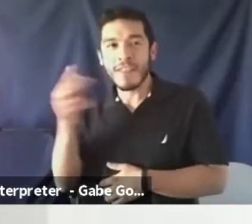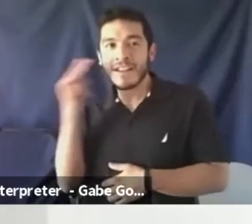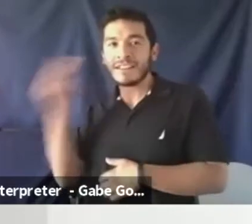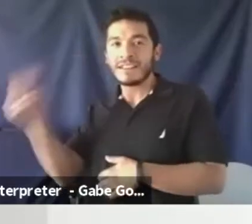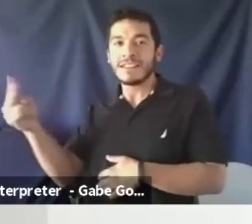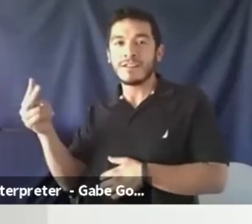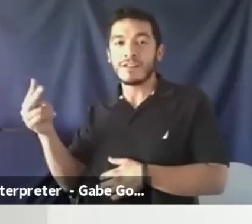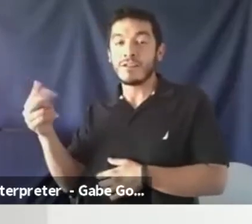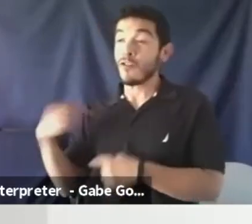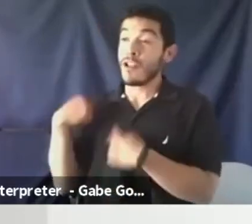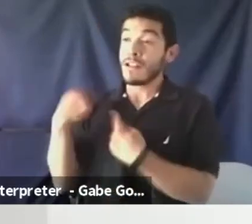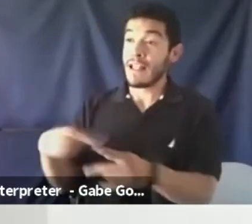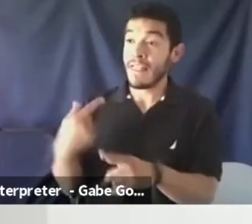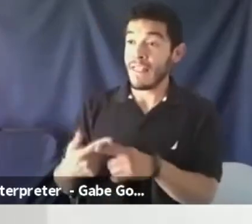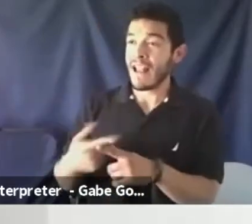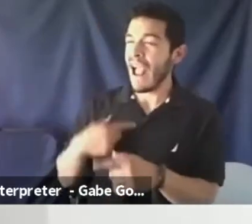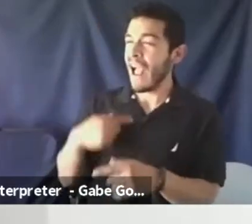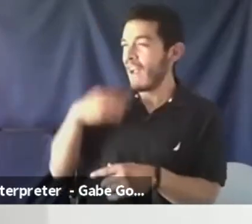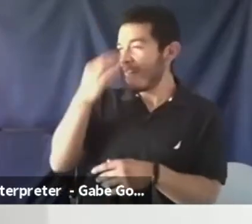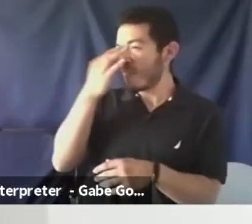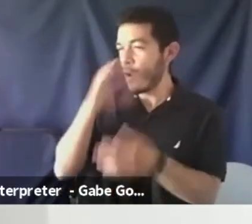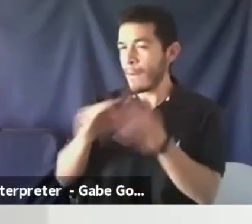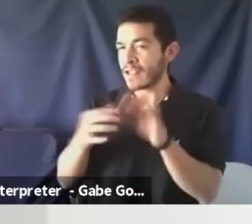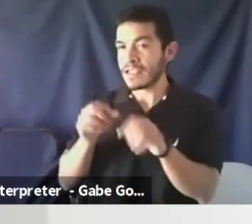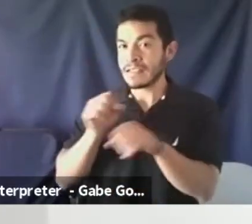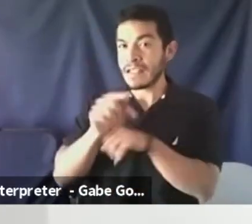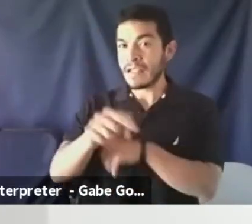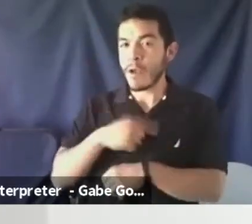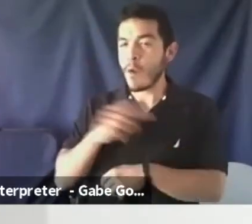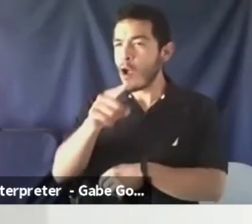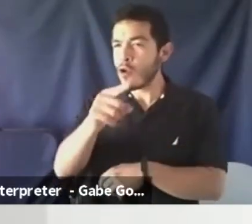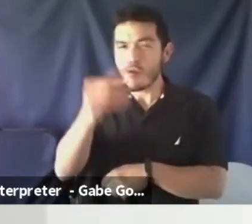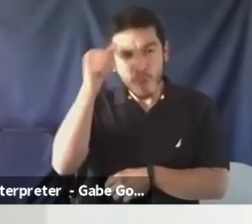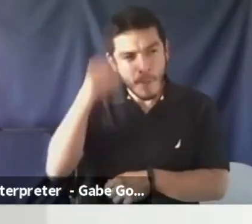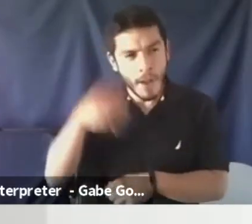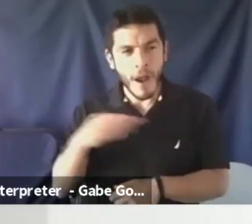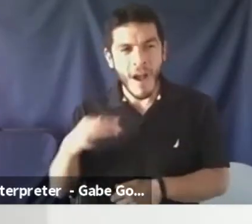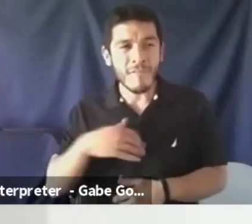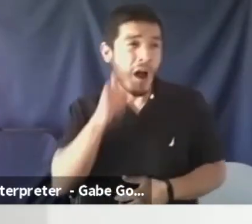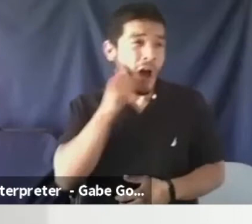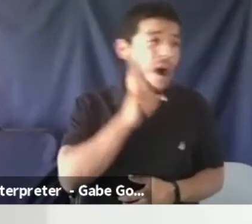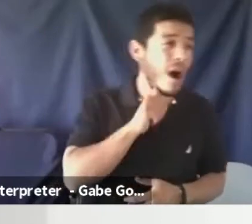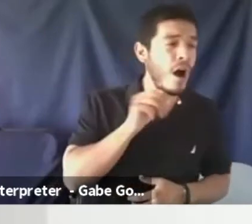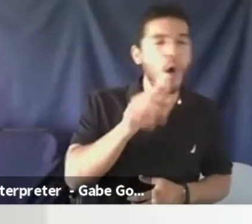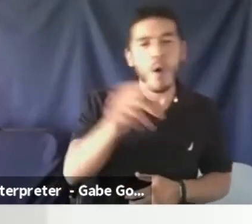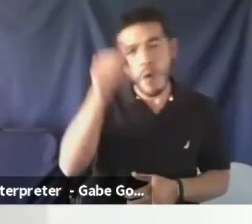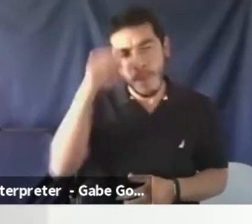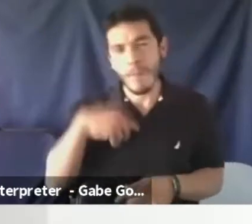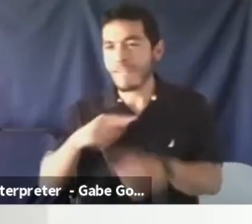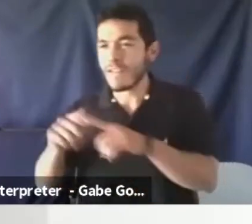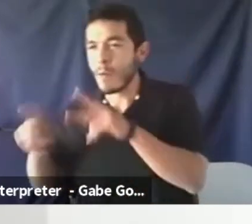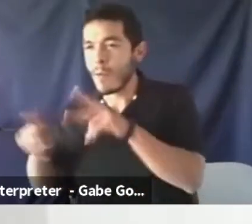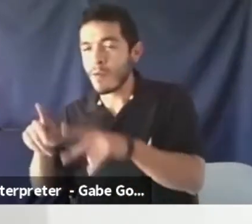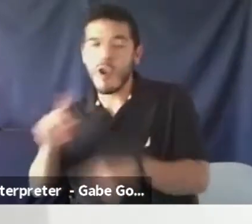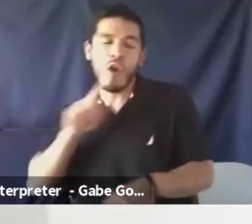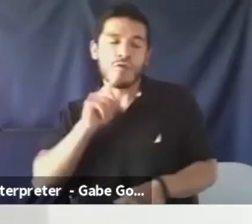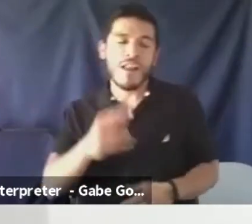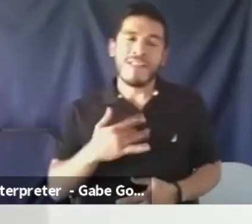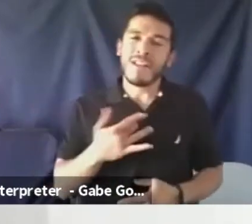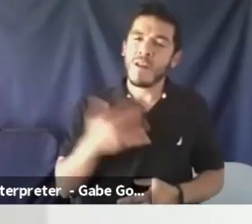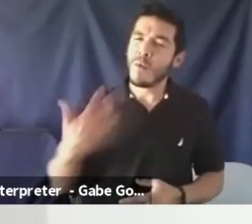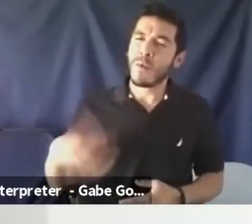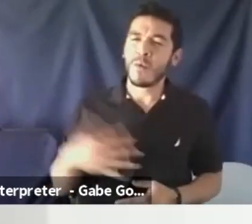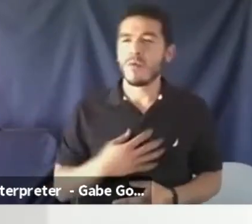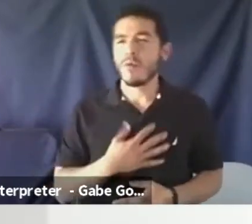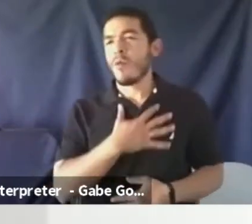like several messages sent to me where people are like, you remind me of my aunt and da-da-da. So it's been really like fulfilling to hear